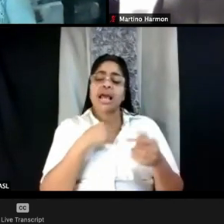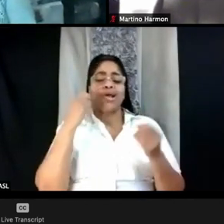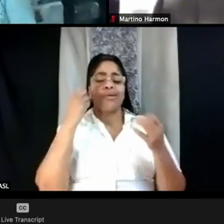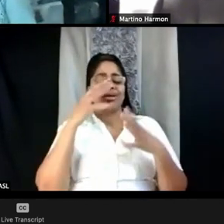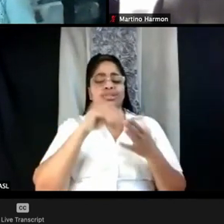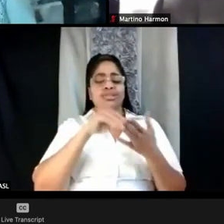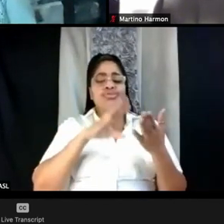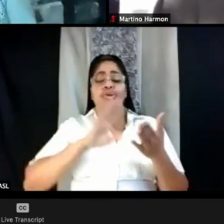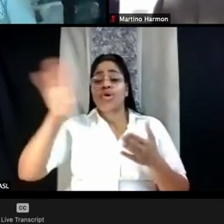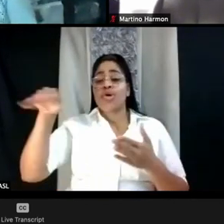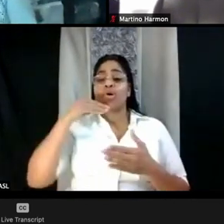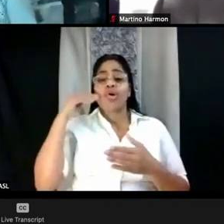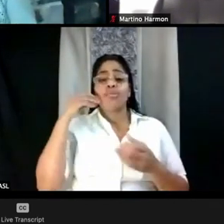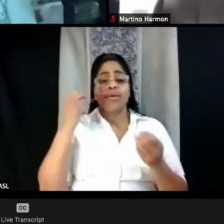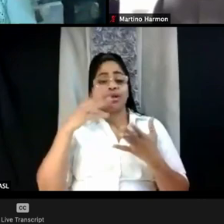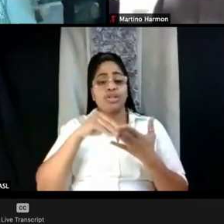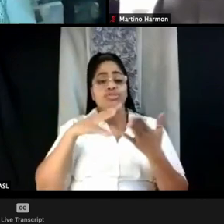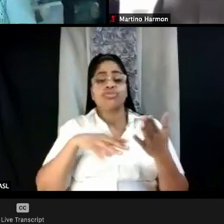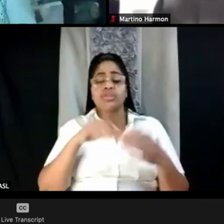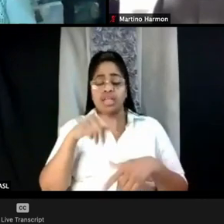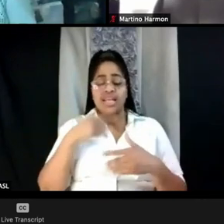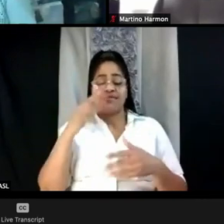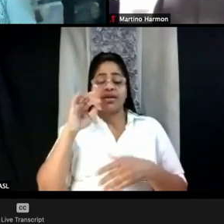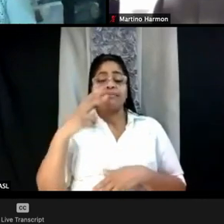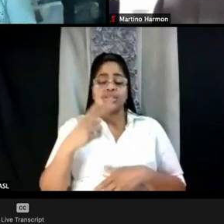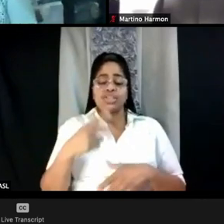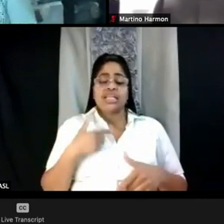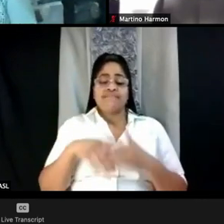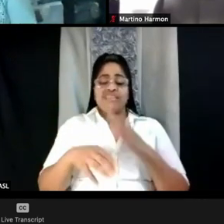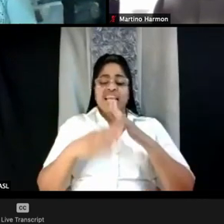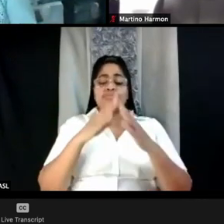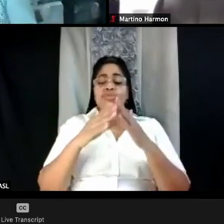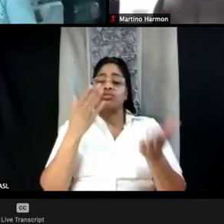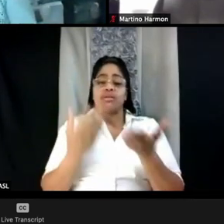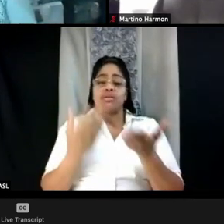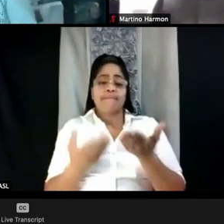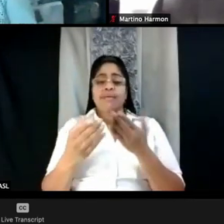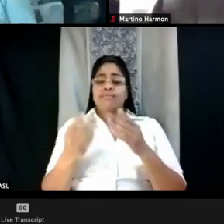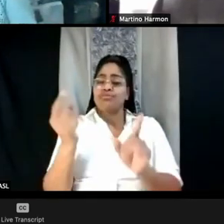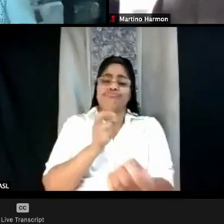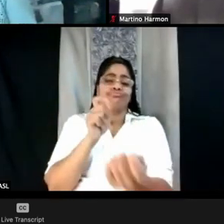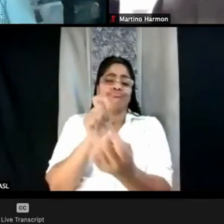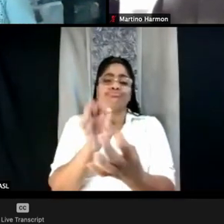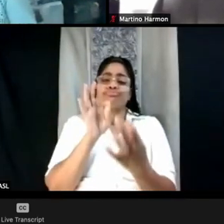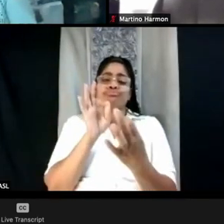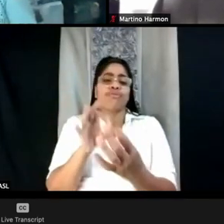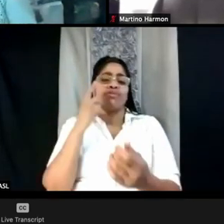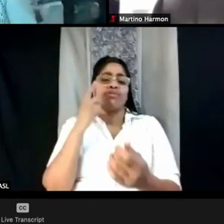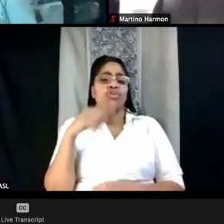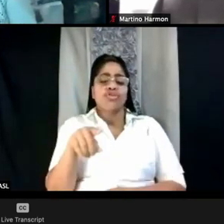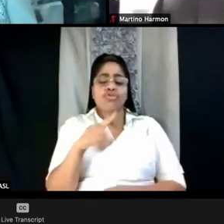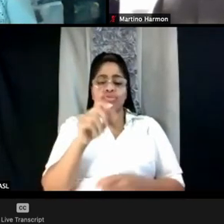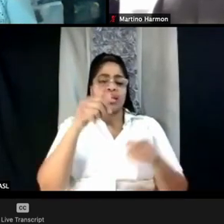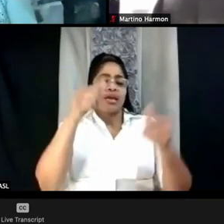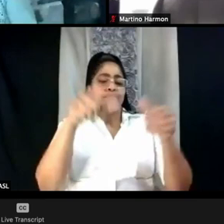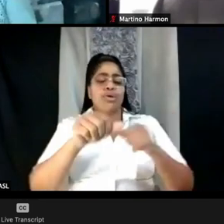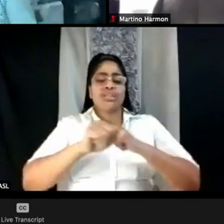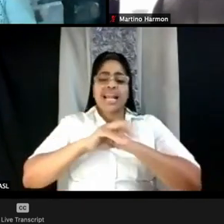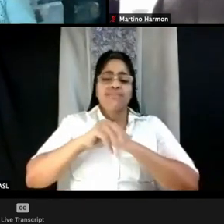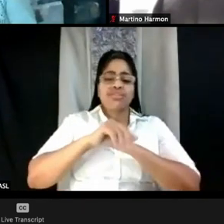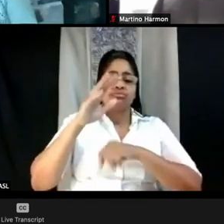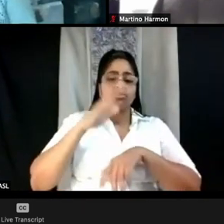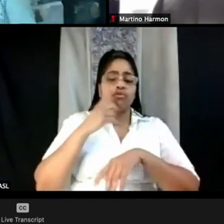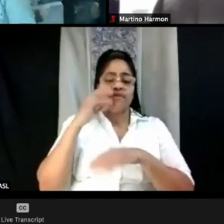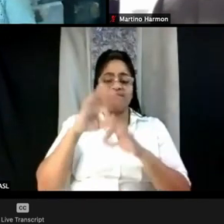of those students live in Michigan and they live in communities that might be just right for you. You can post an advertisement on